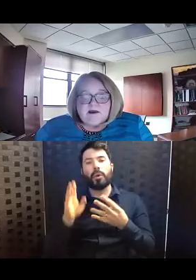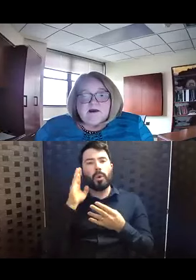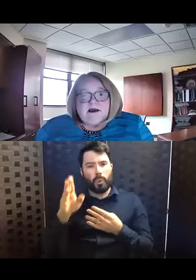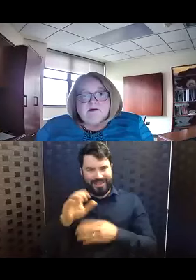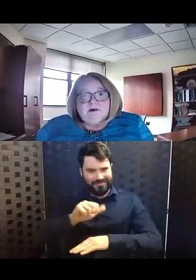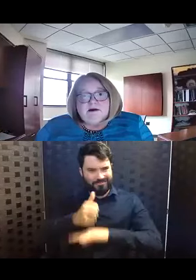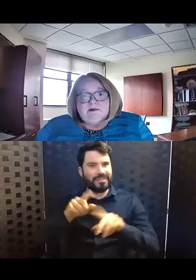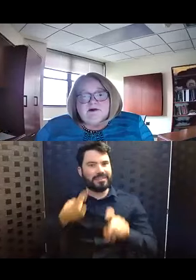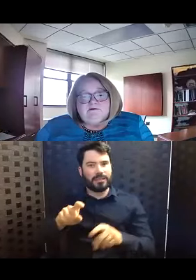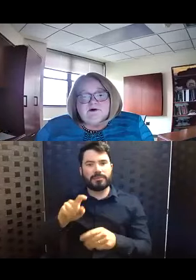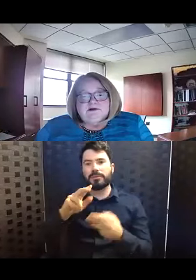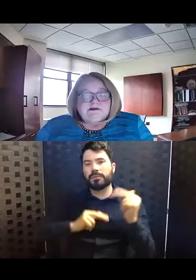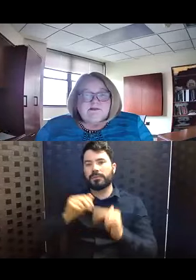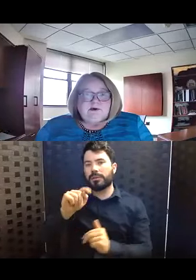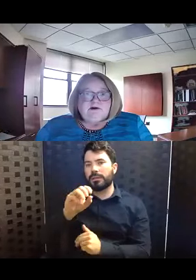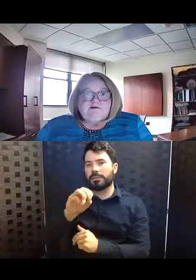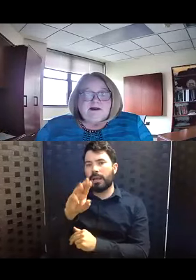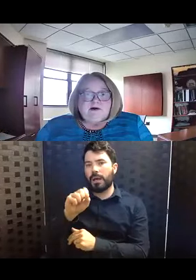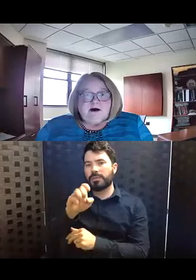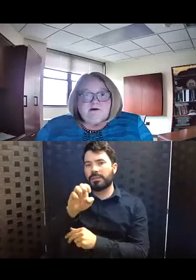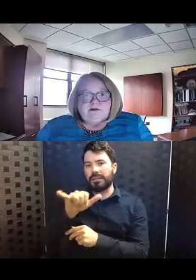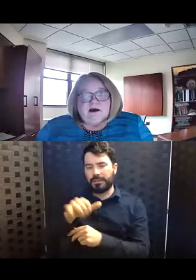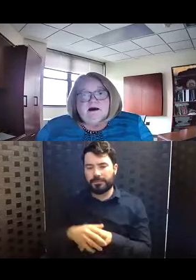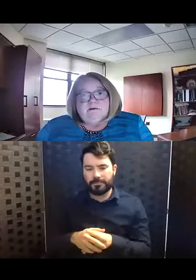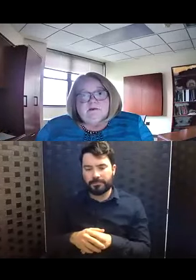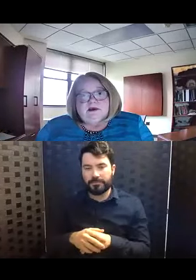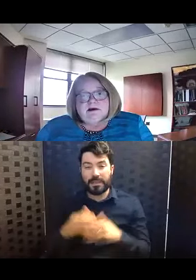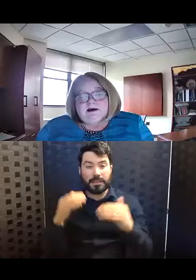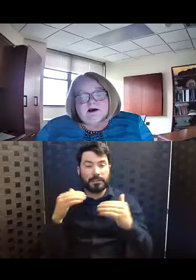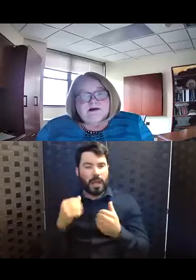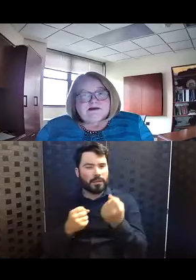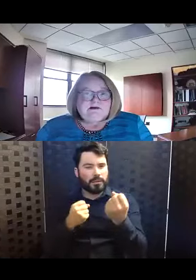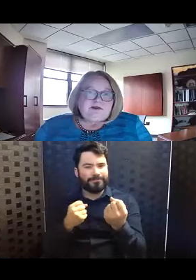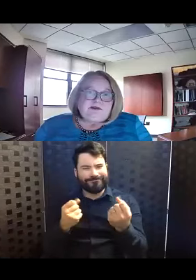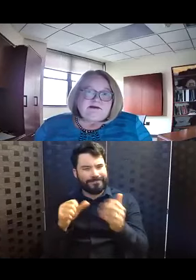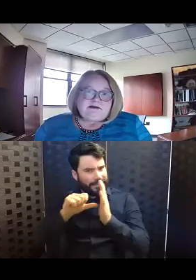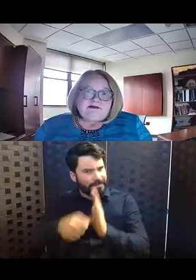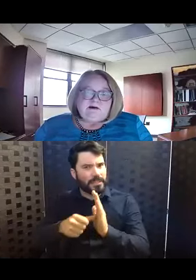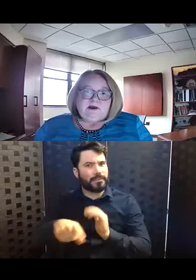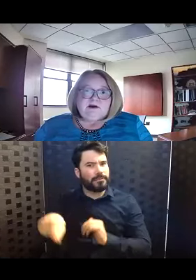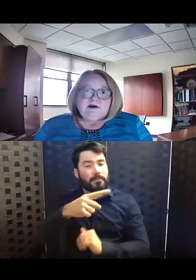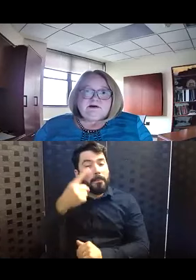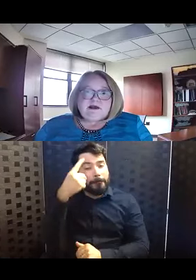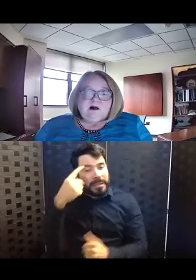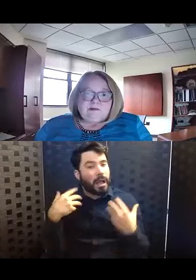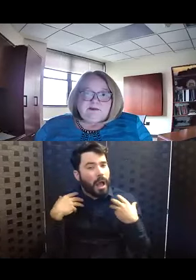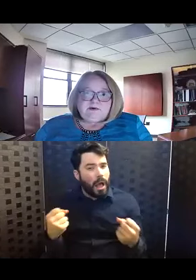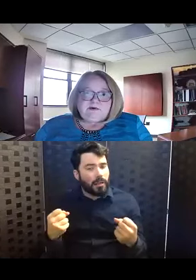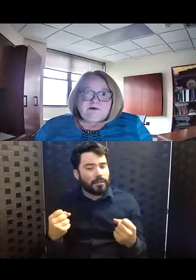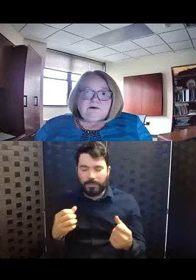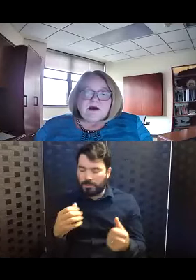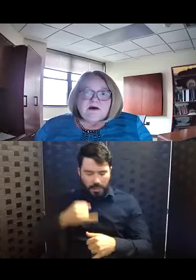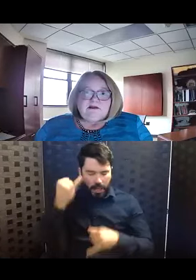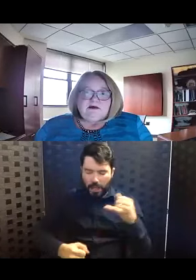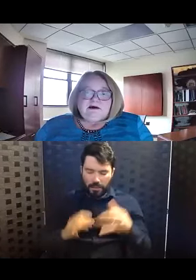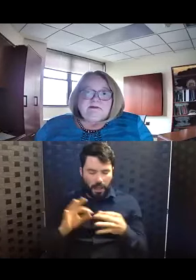Towsley. I want to reinforce the support of mental health. I always end with this, is that we are here to help